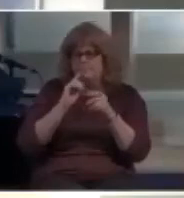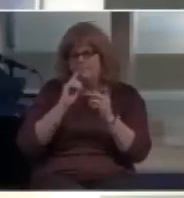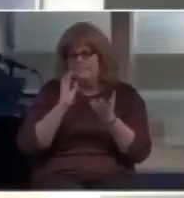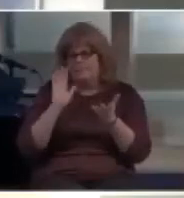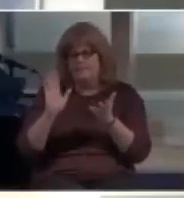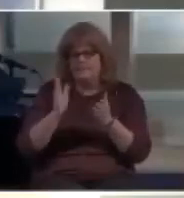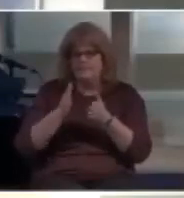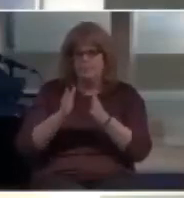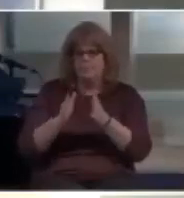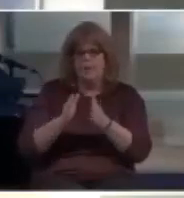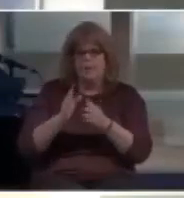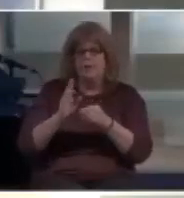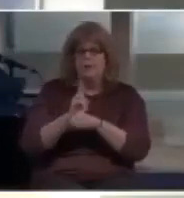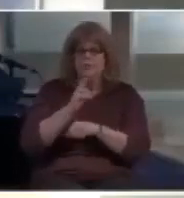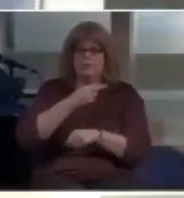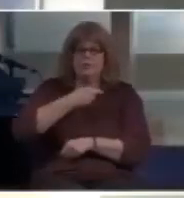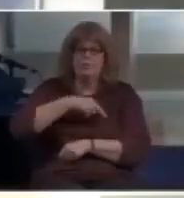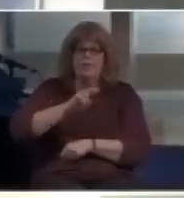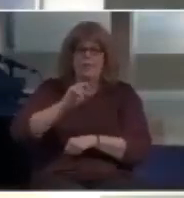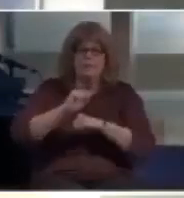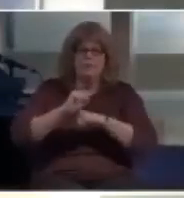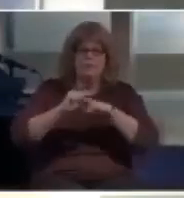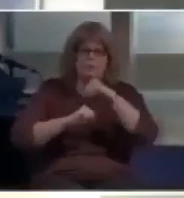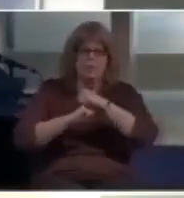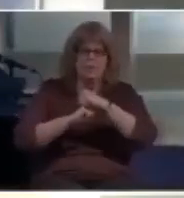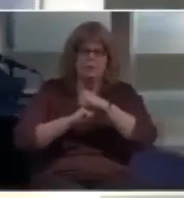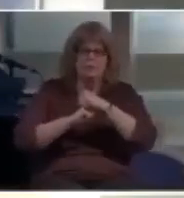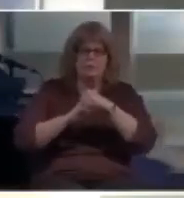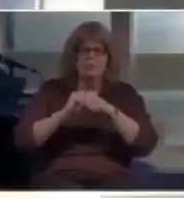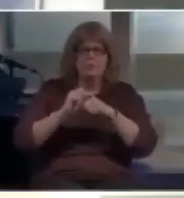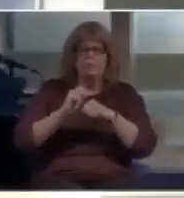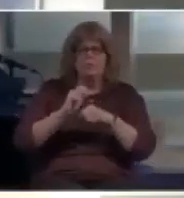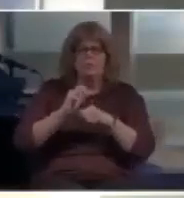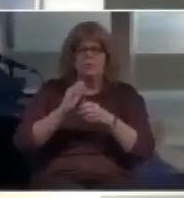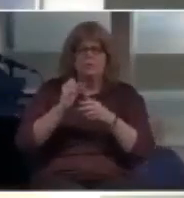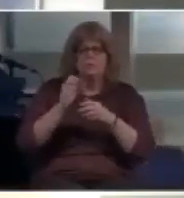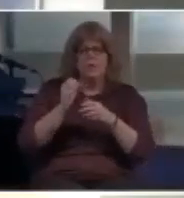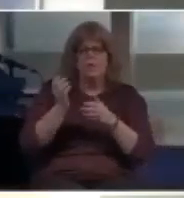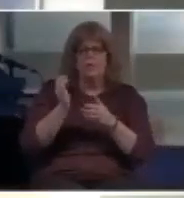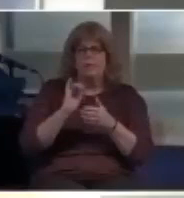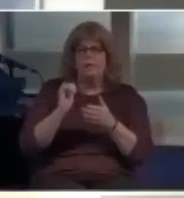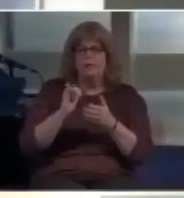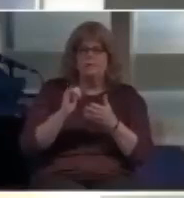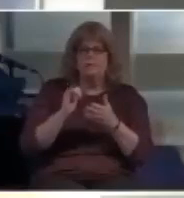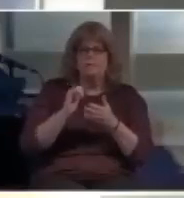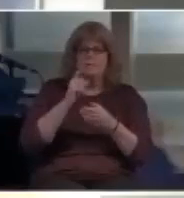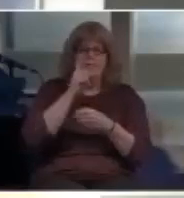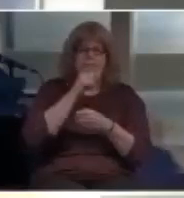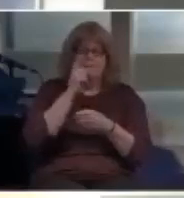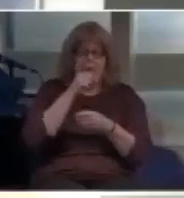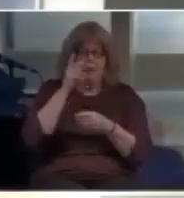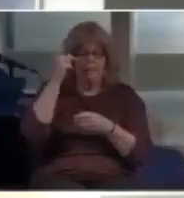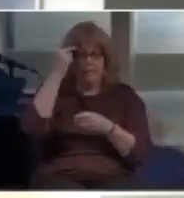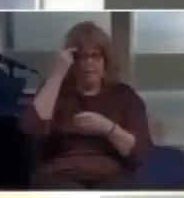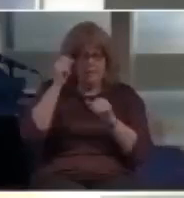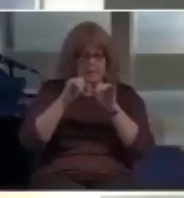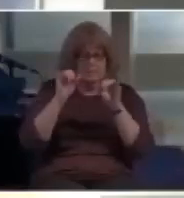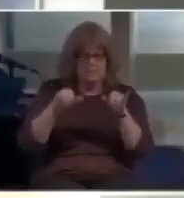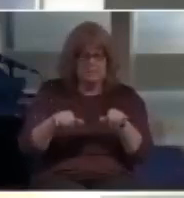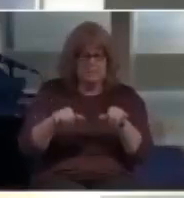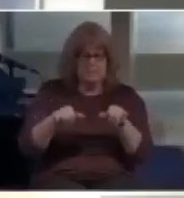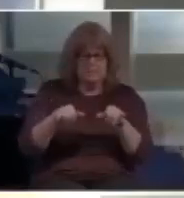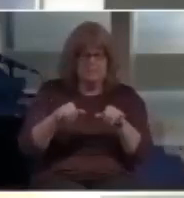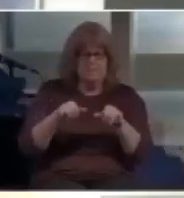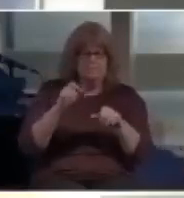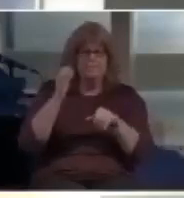he uses religious structures. He uses religious structures. So just as there is a counterfeit political system that